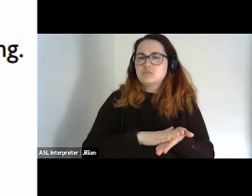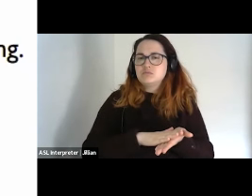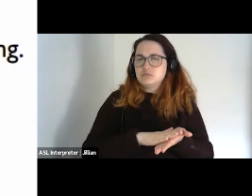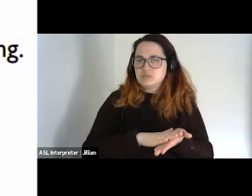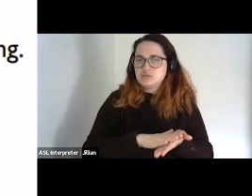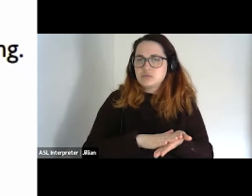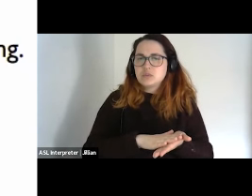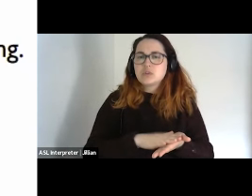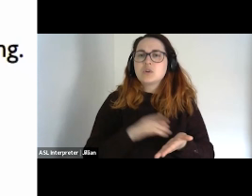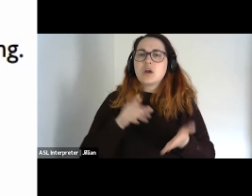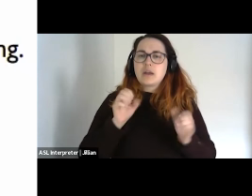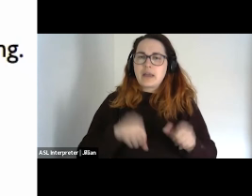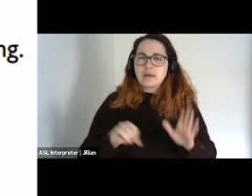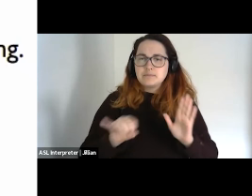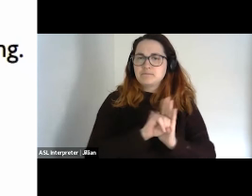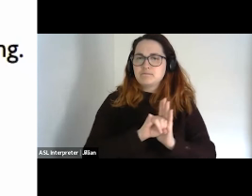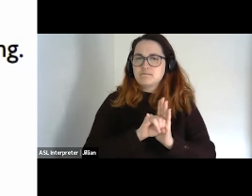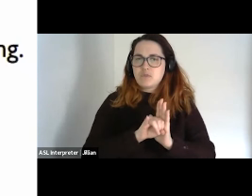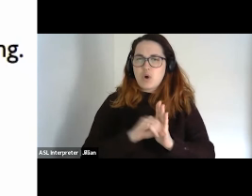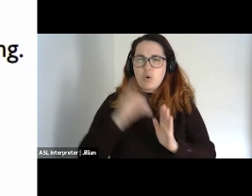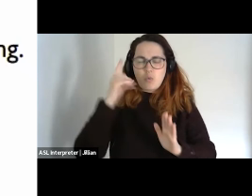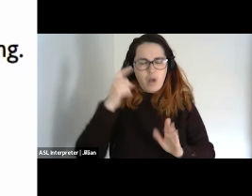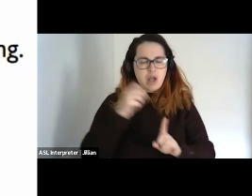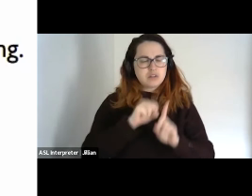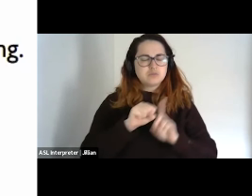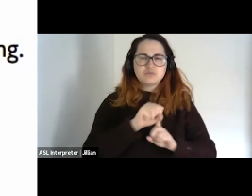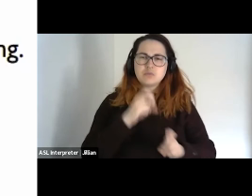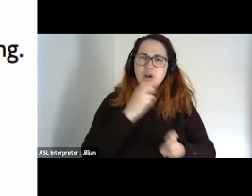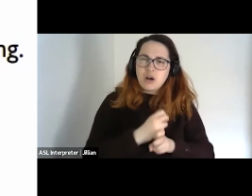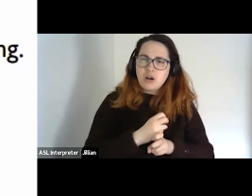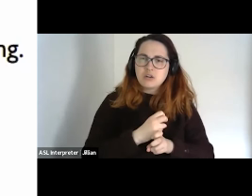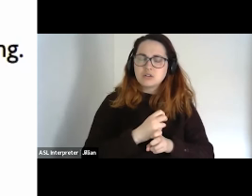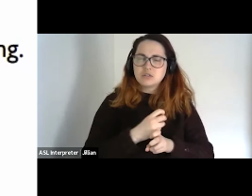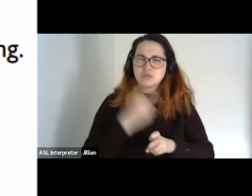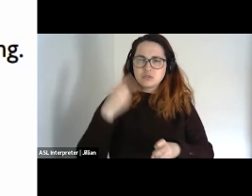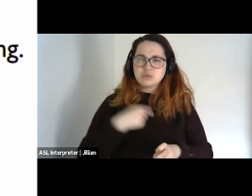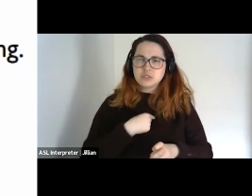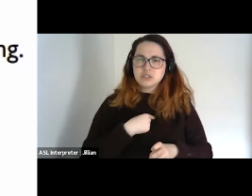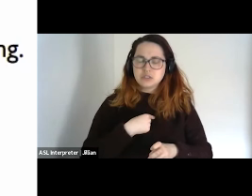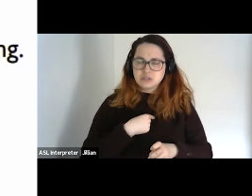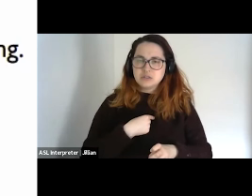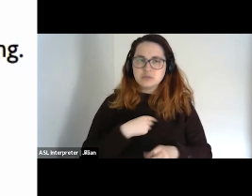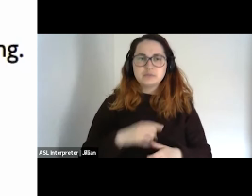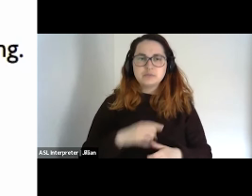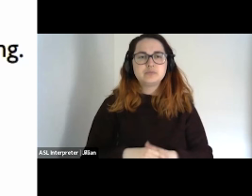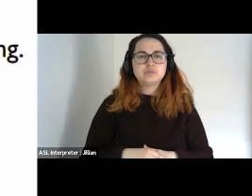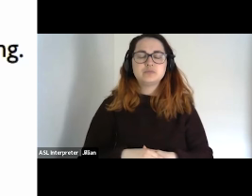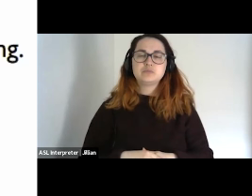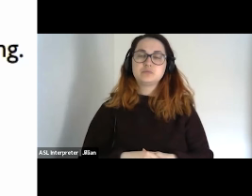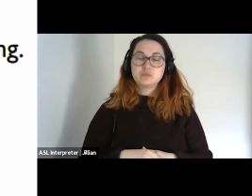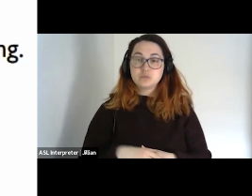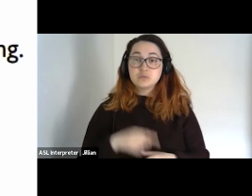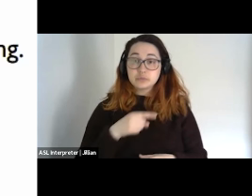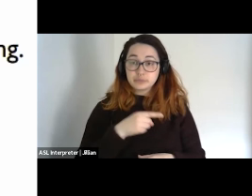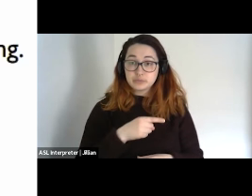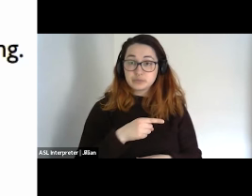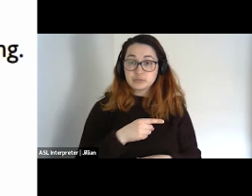a harder time than others to being assertive or to any sort of behavior. Okay, so thought diaries can